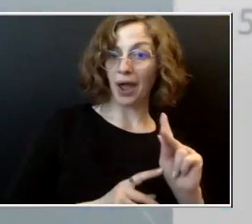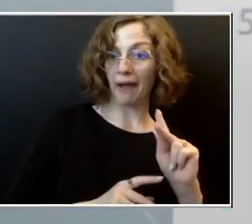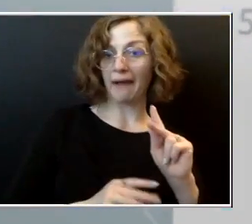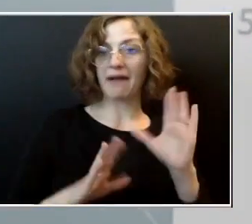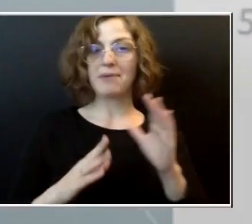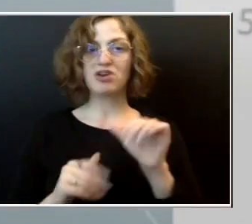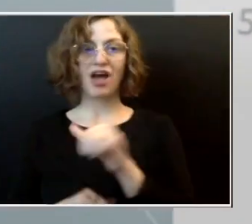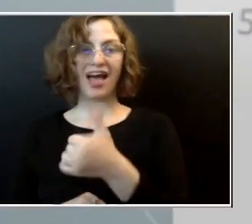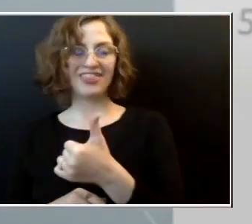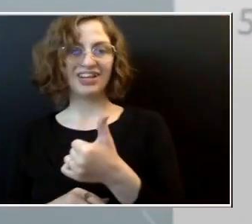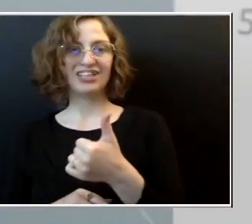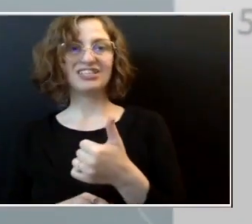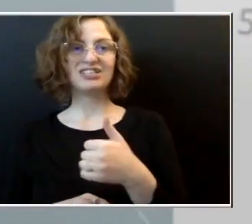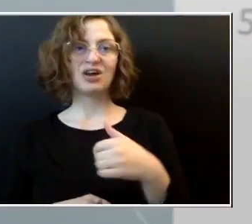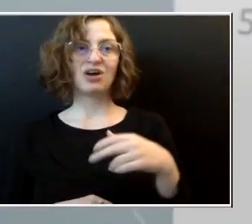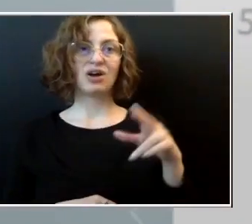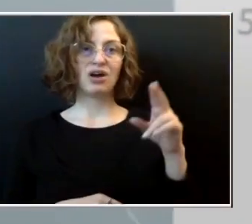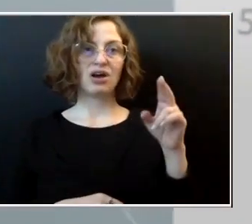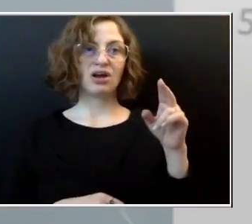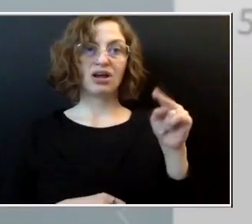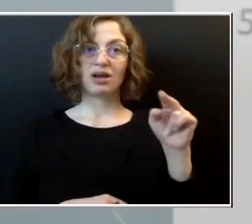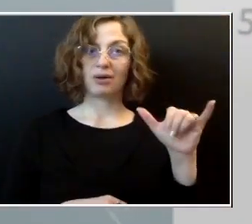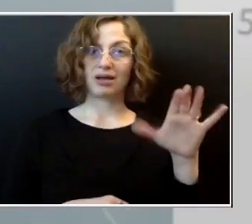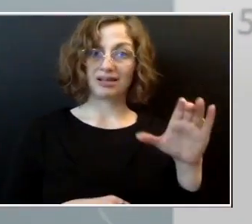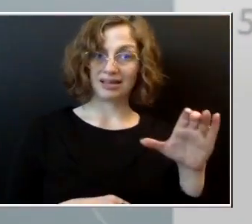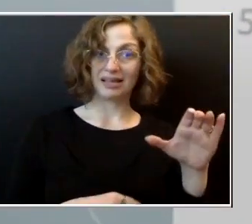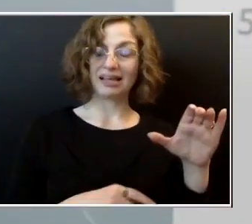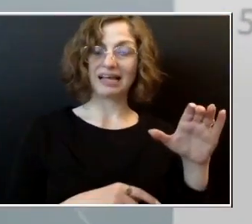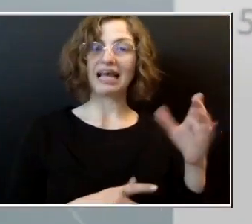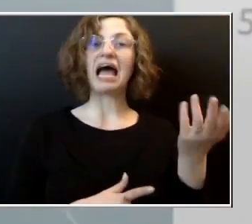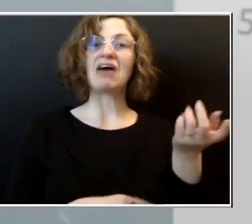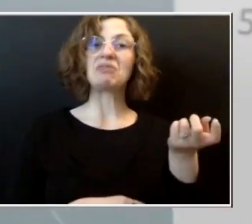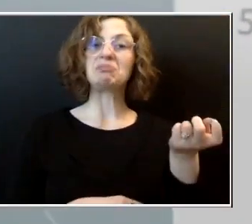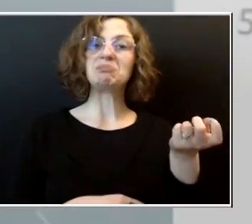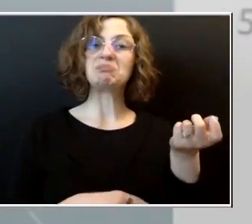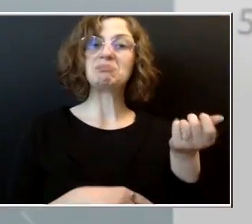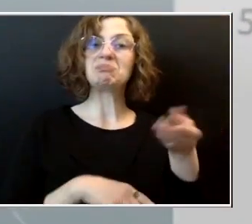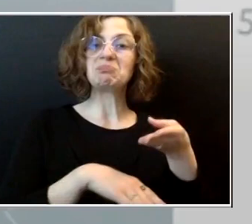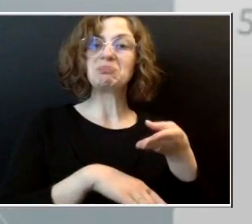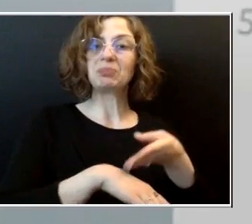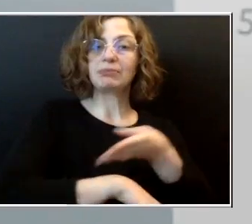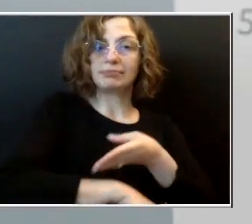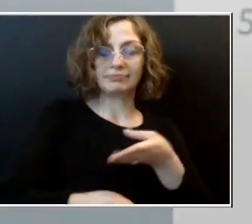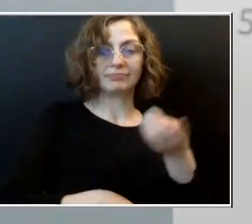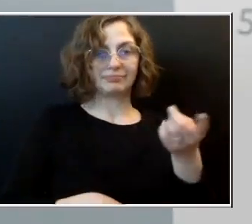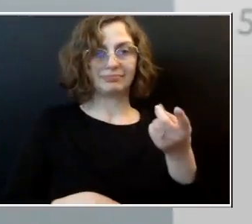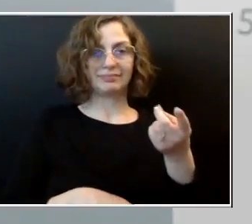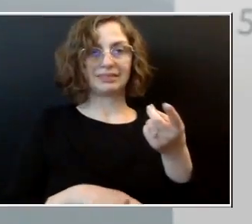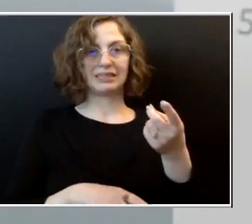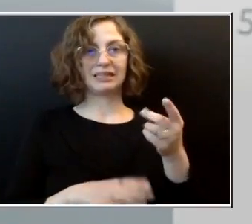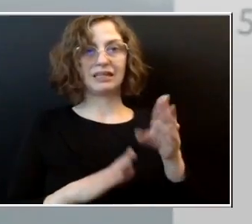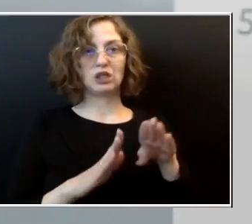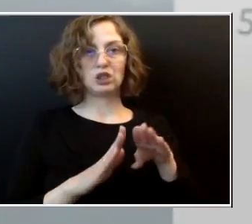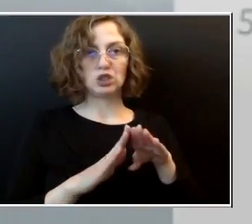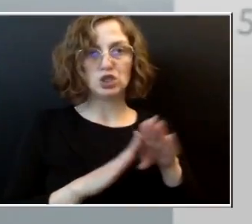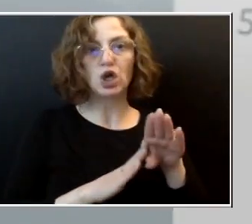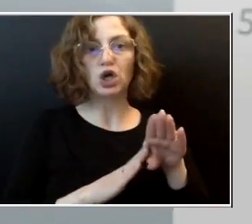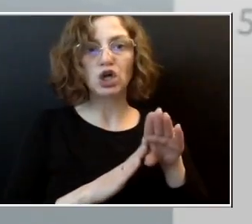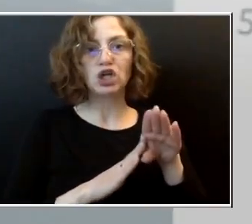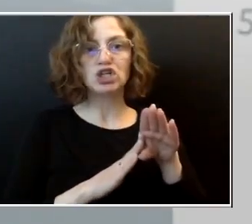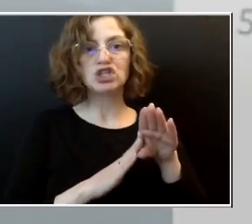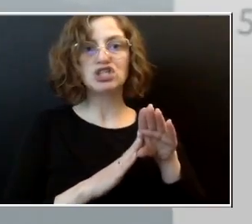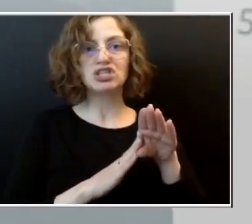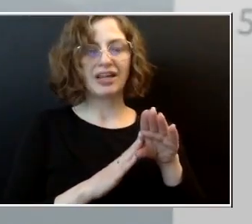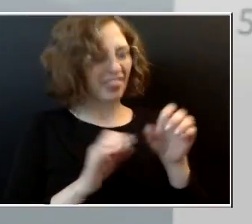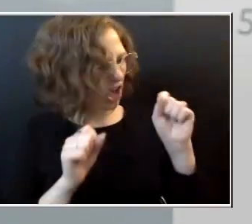bit, had a little improvement. This is a surge of flu deaths. That could have been a COVID curve right